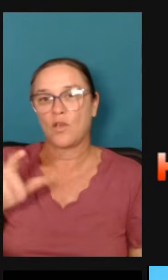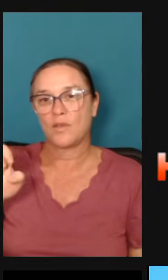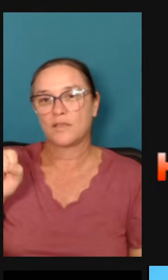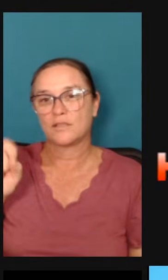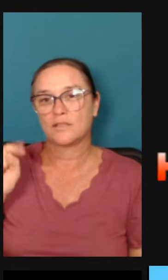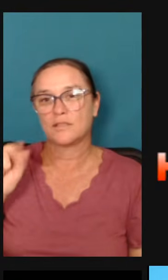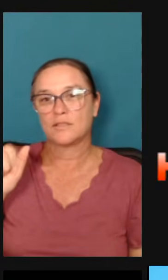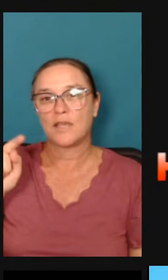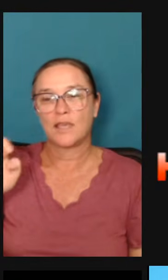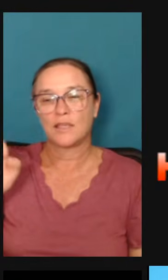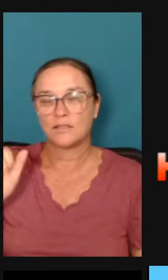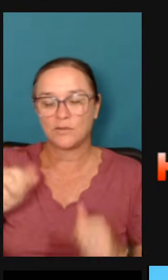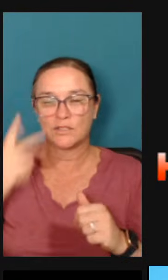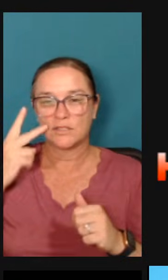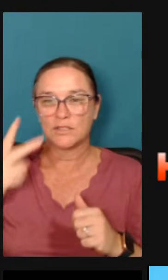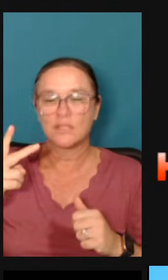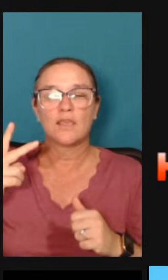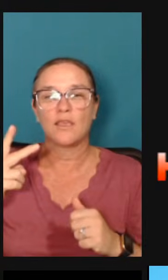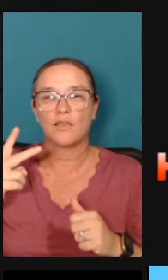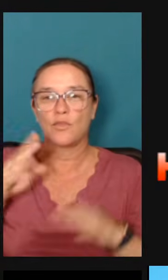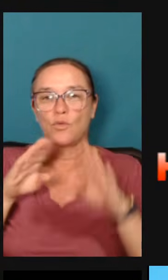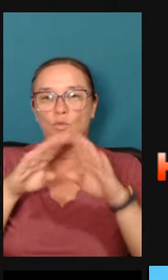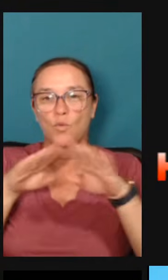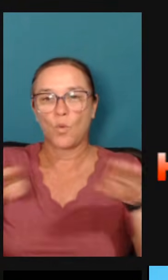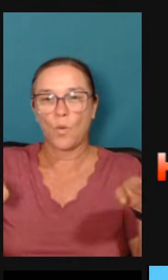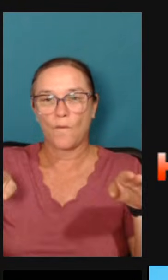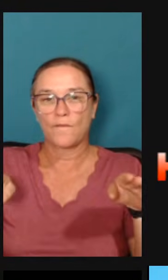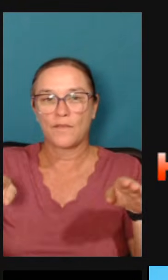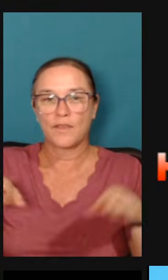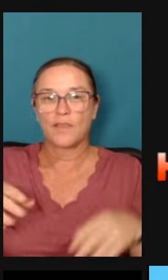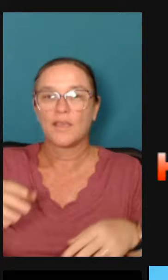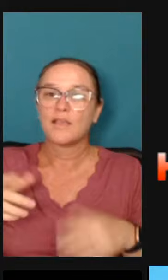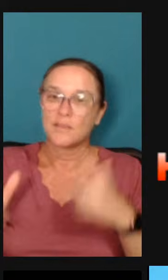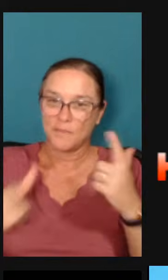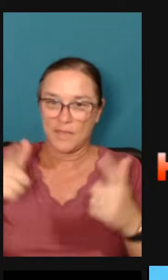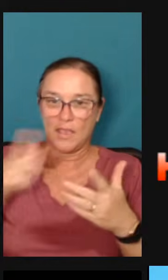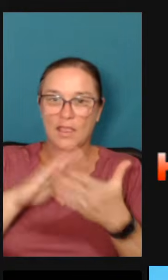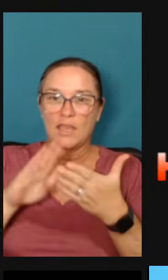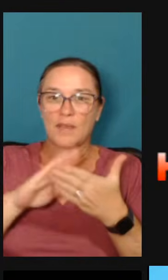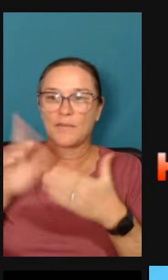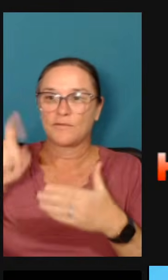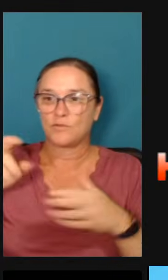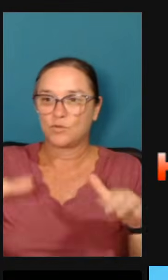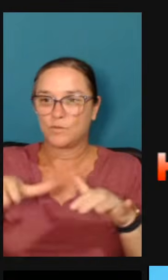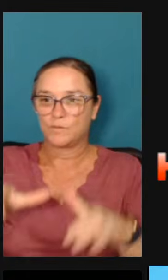that roof. That's a major cleanup there.